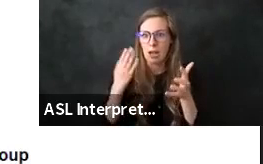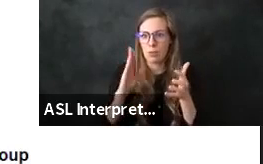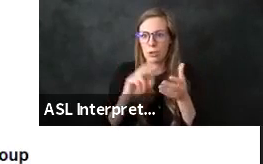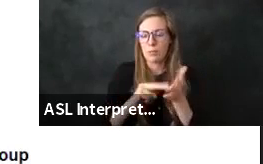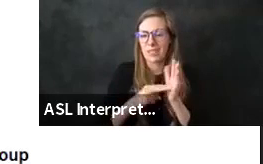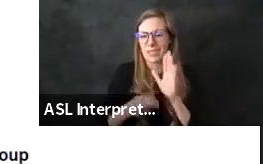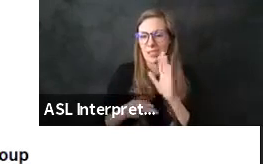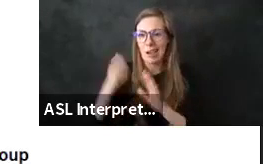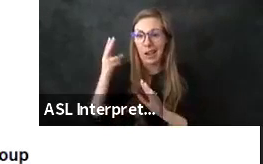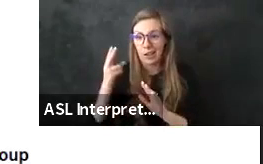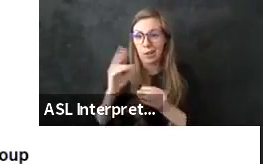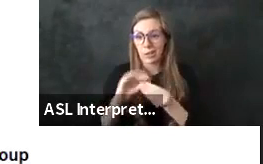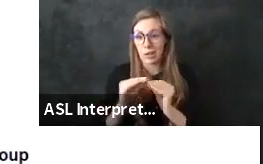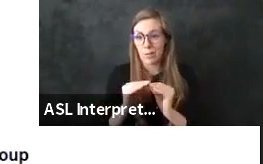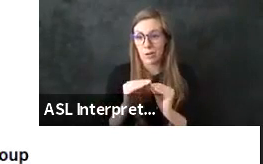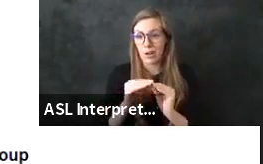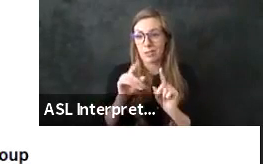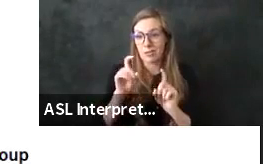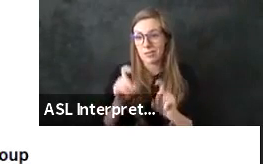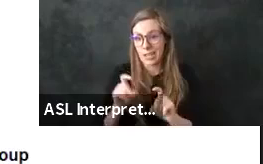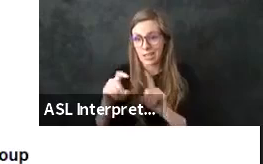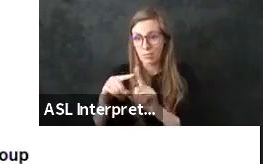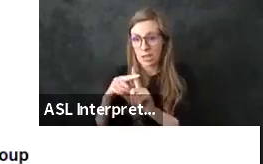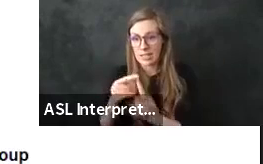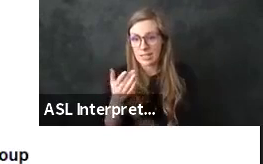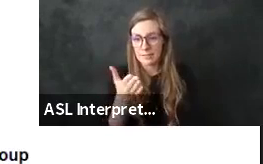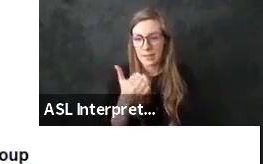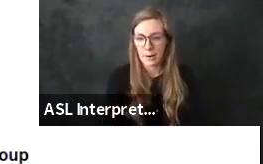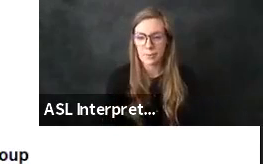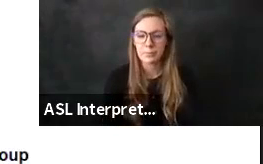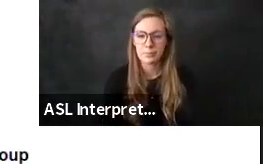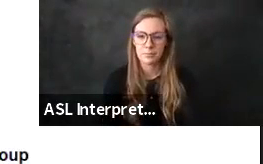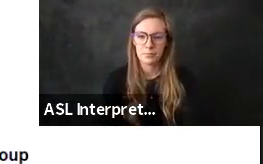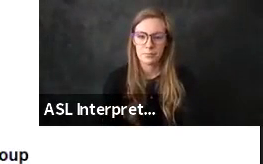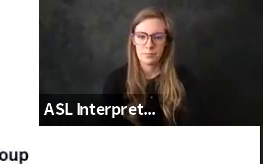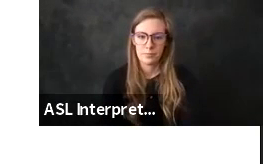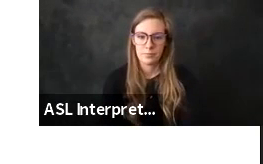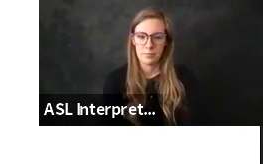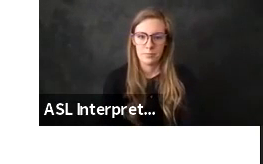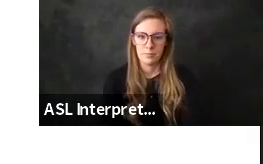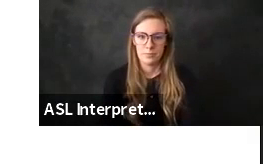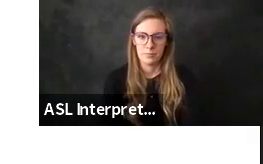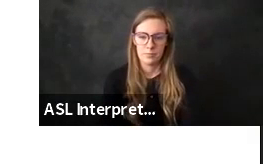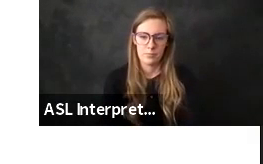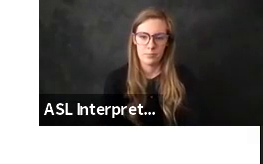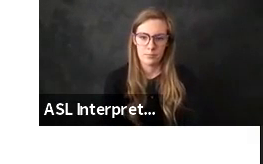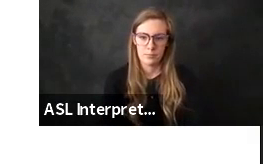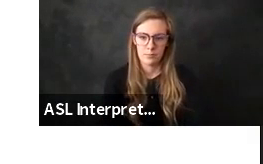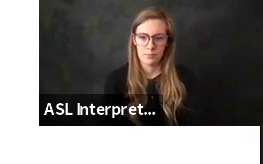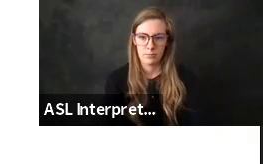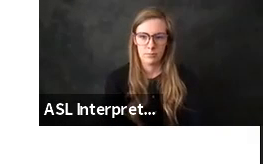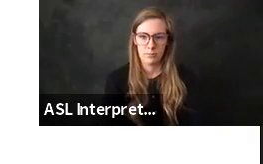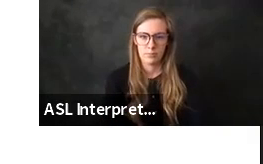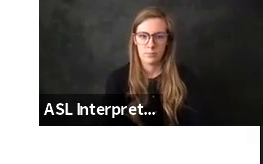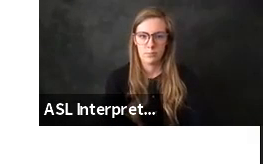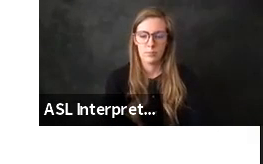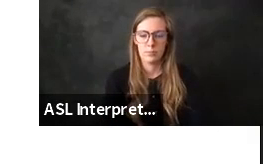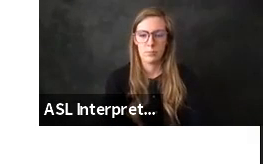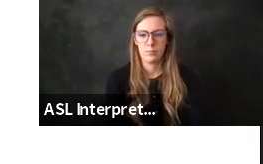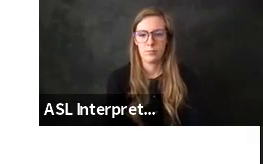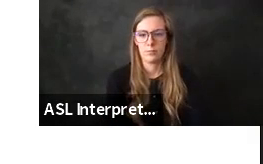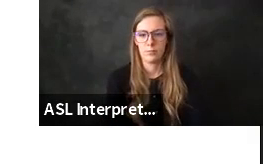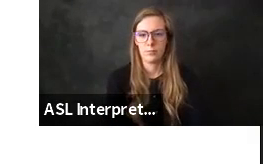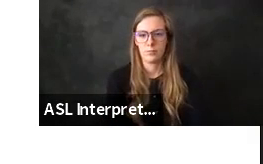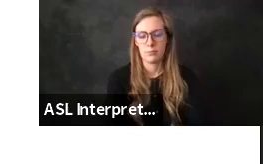to 39-year-olds, and so on. As has